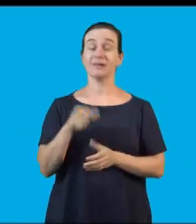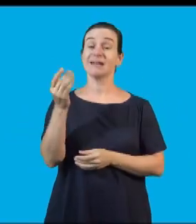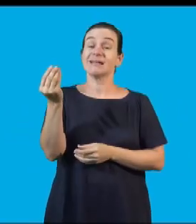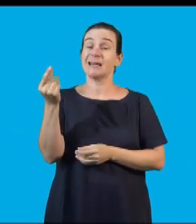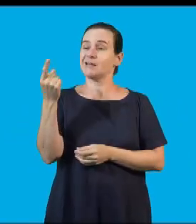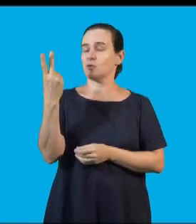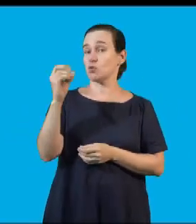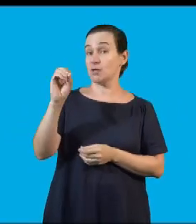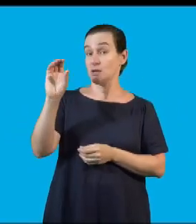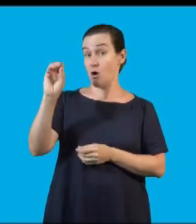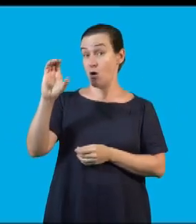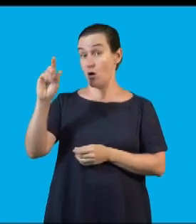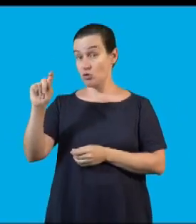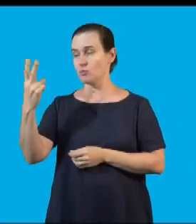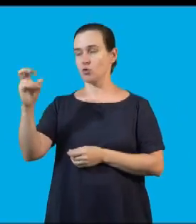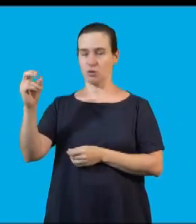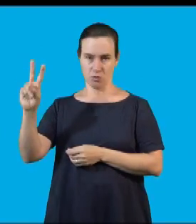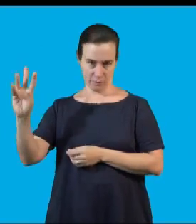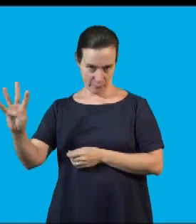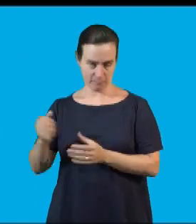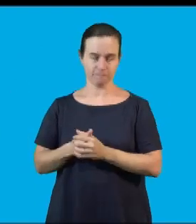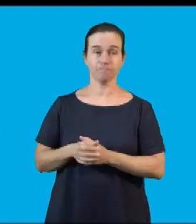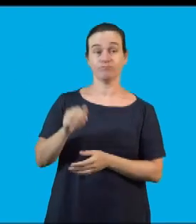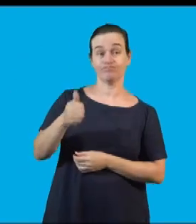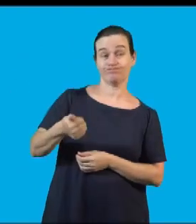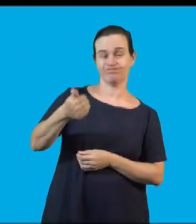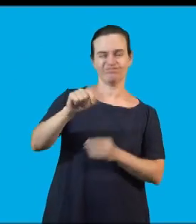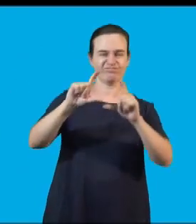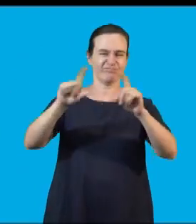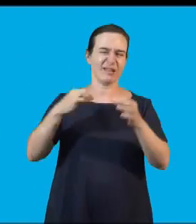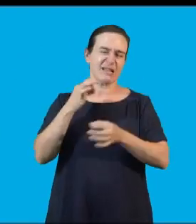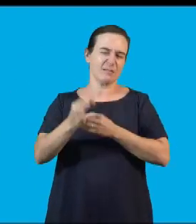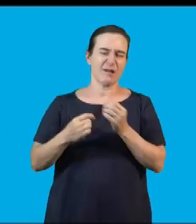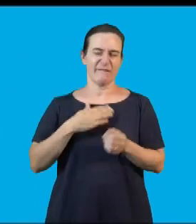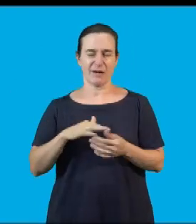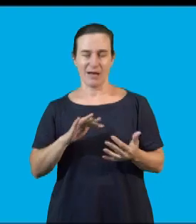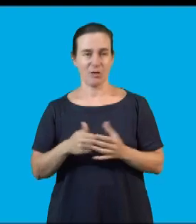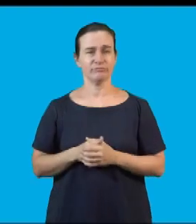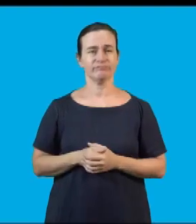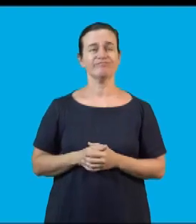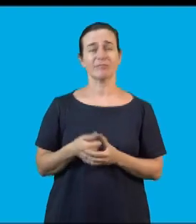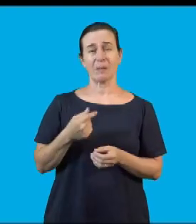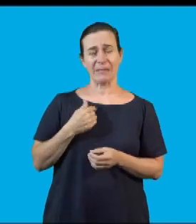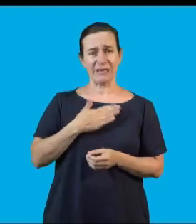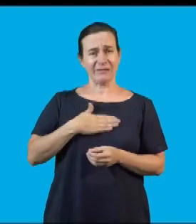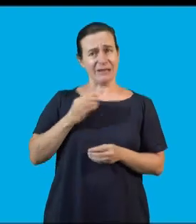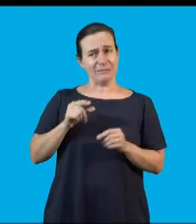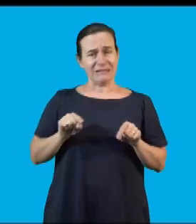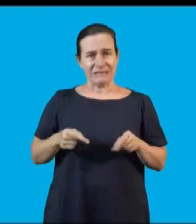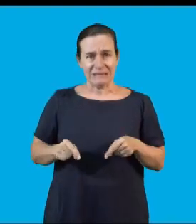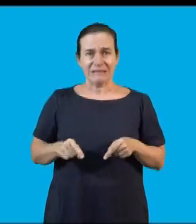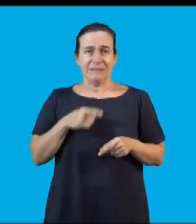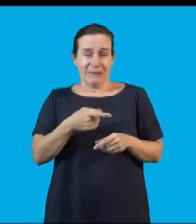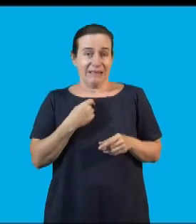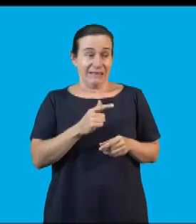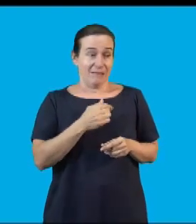date, 20 October 2024, and the first entry describing the feelings before. I am feeling